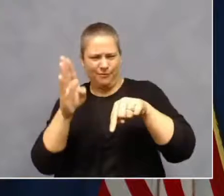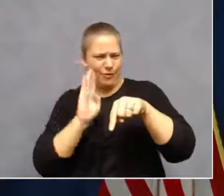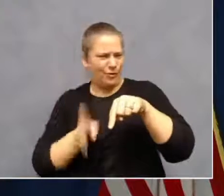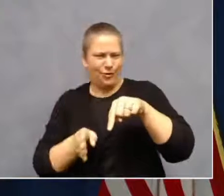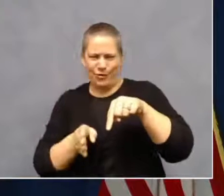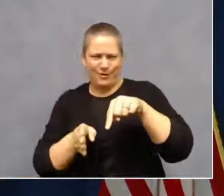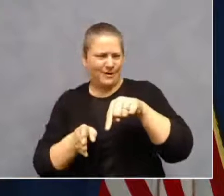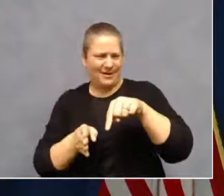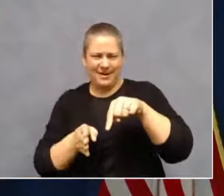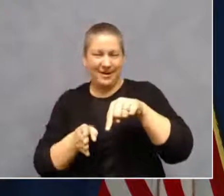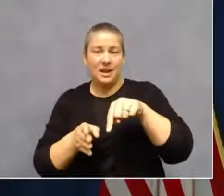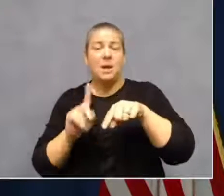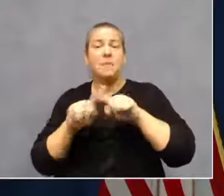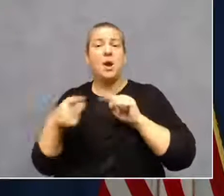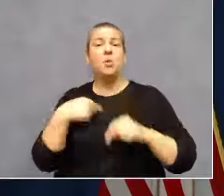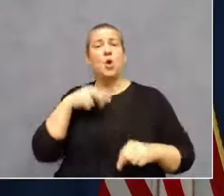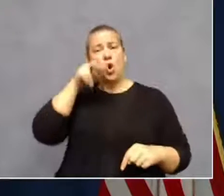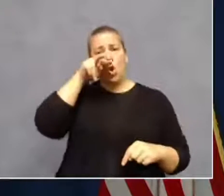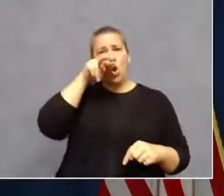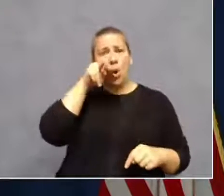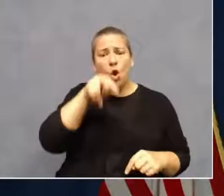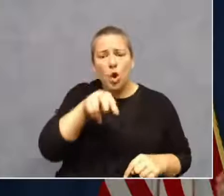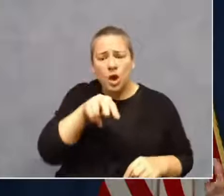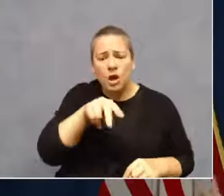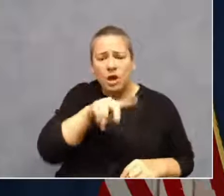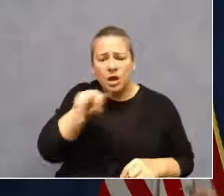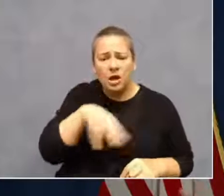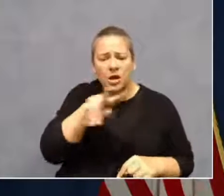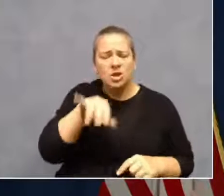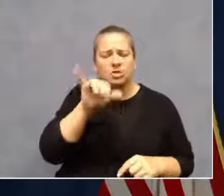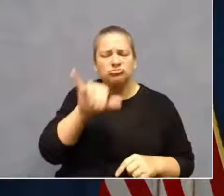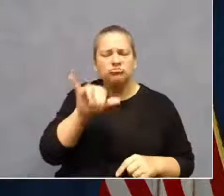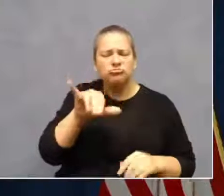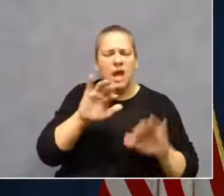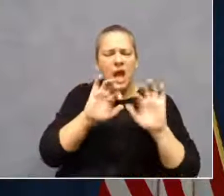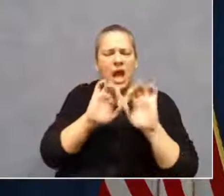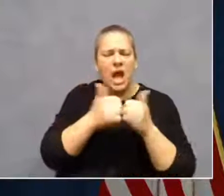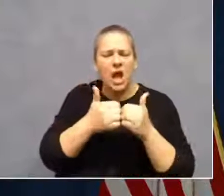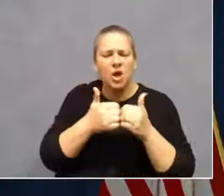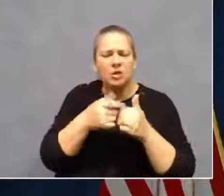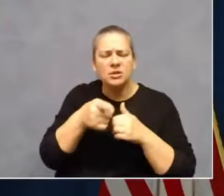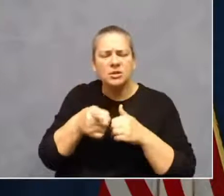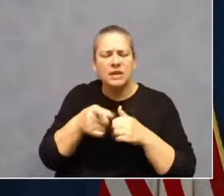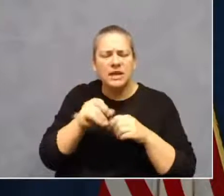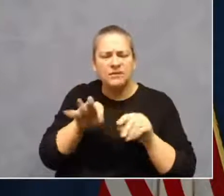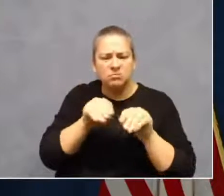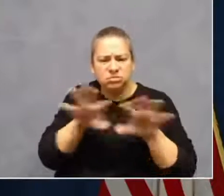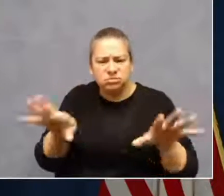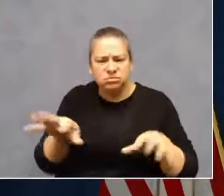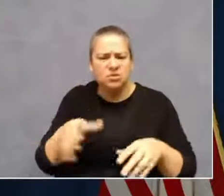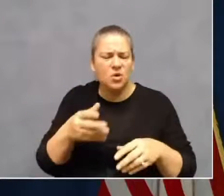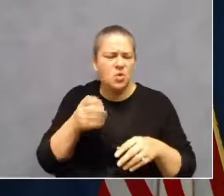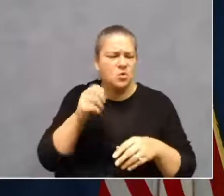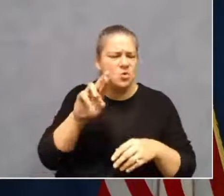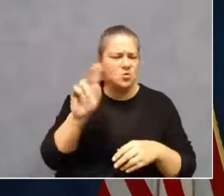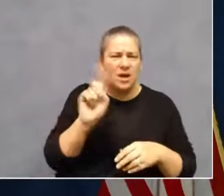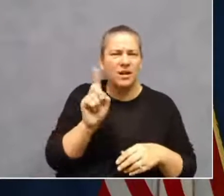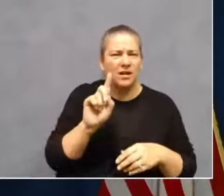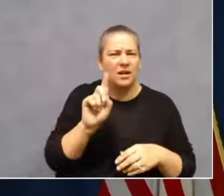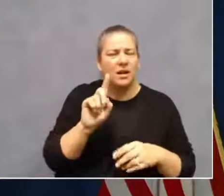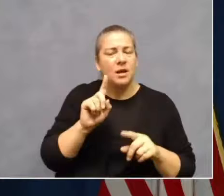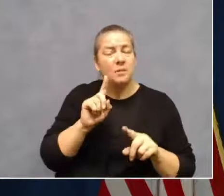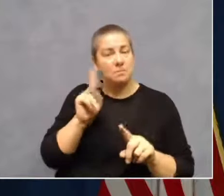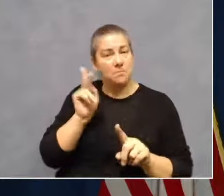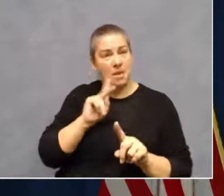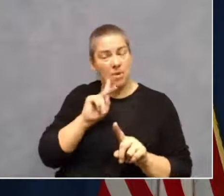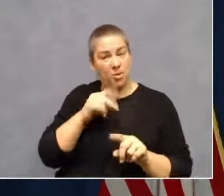an idea of overall transmission. Now, it's going to be higher in that isolated place than in the rest, but people coming in and